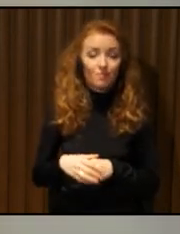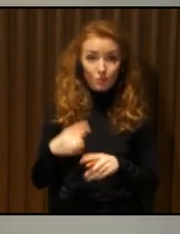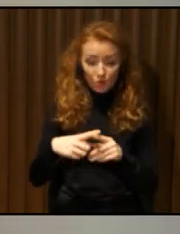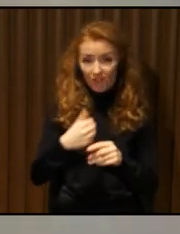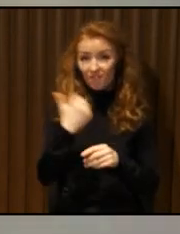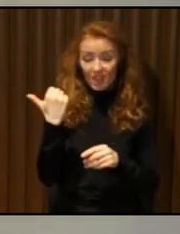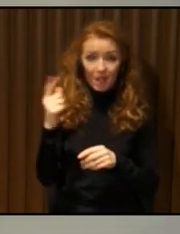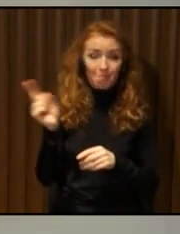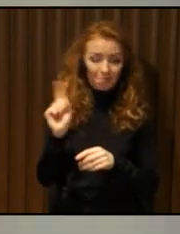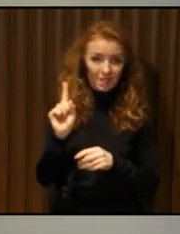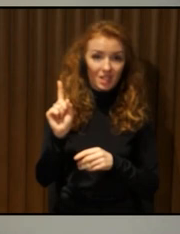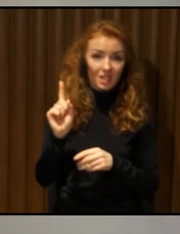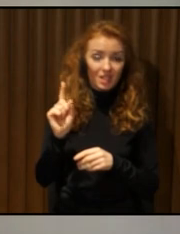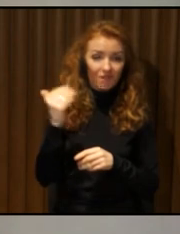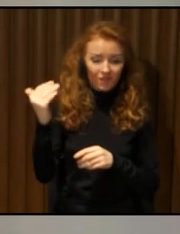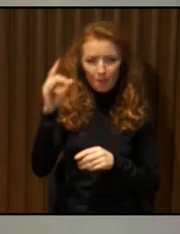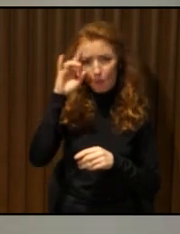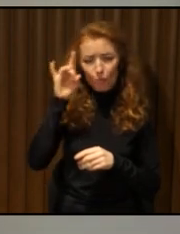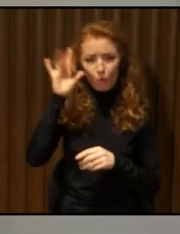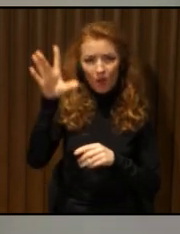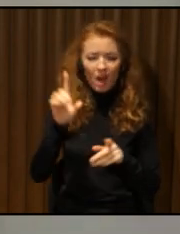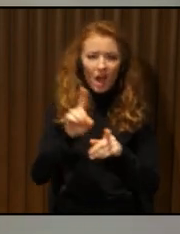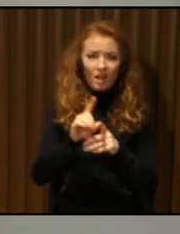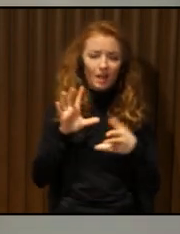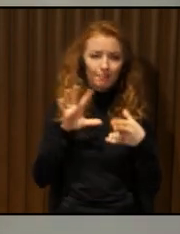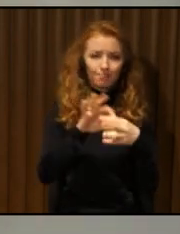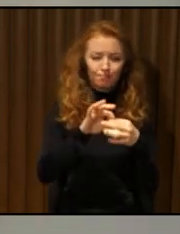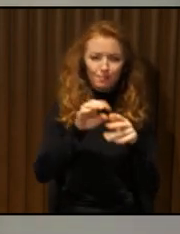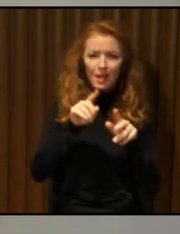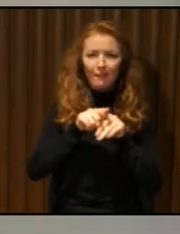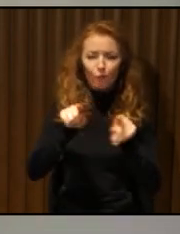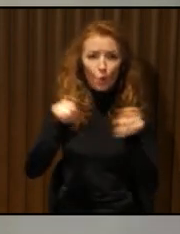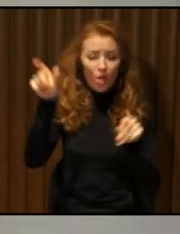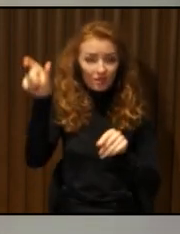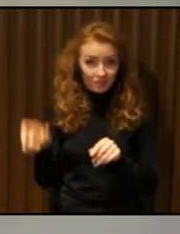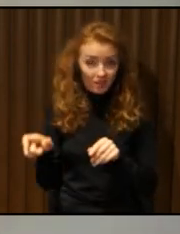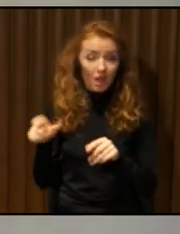influencers around the world, or the press that we got when the project was released.